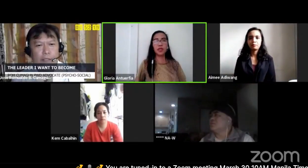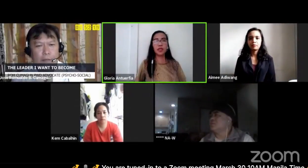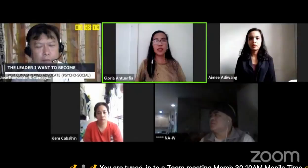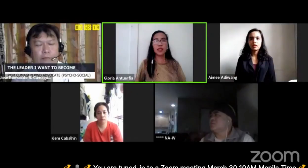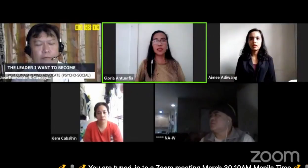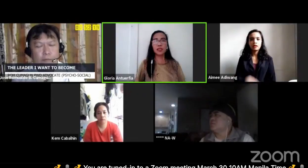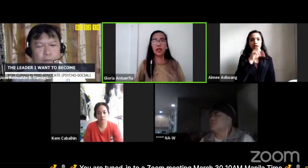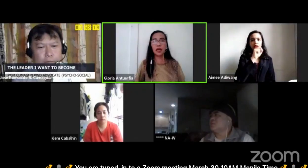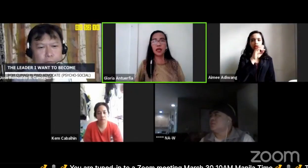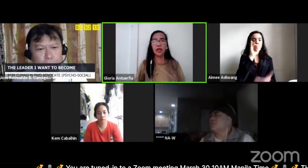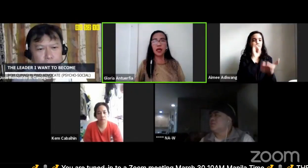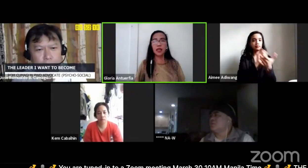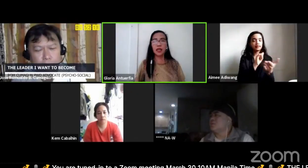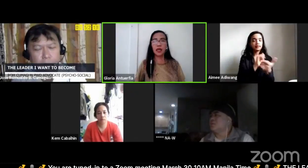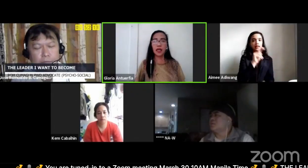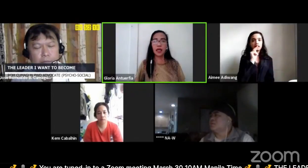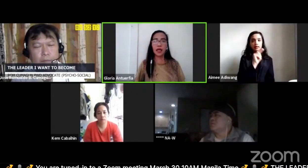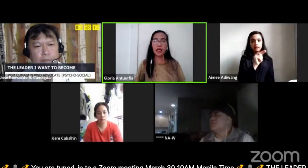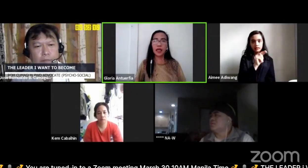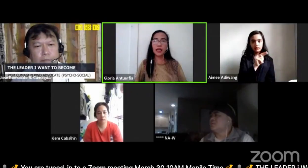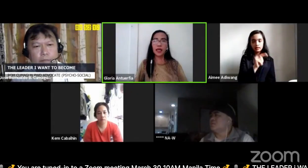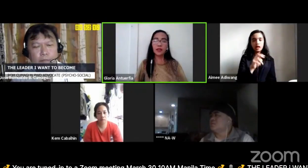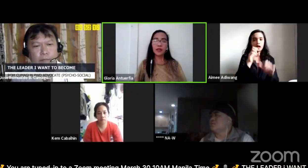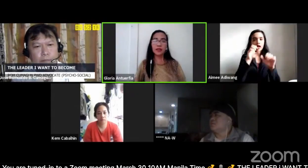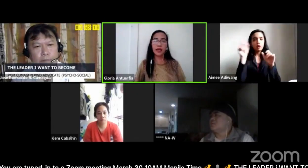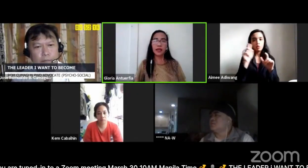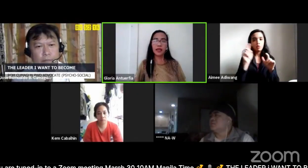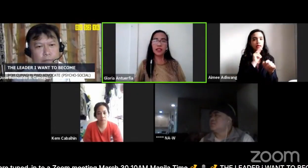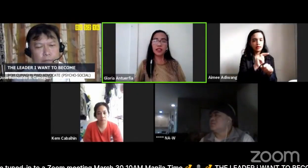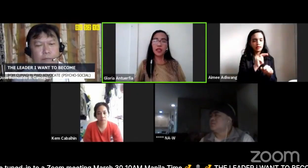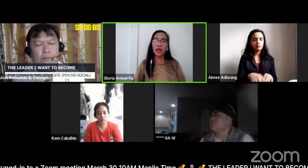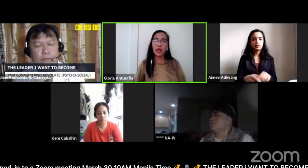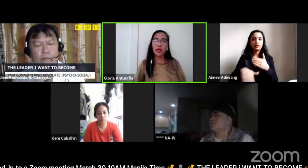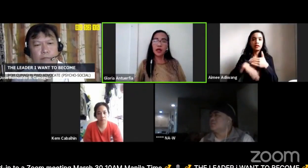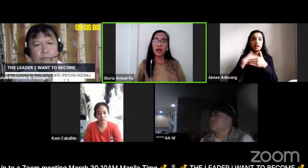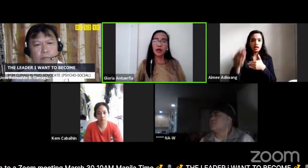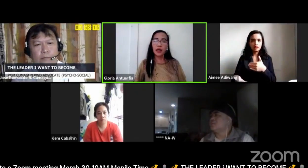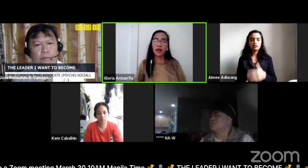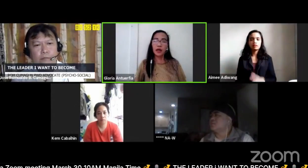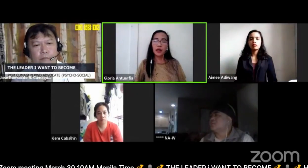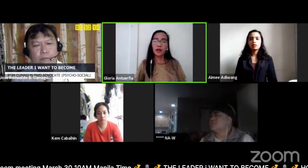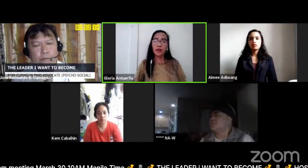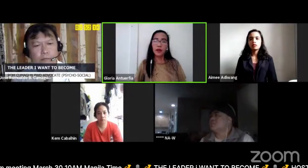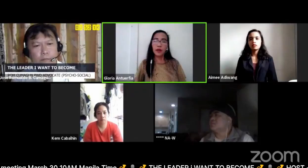So ito yung mga needs na kailangan. And another thing is,